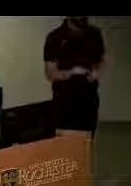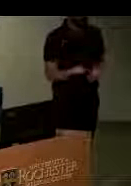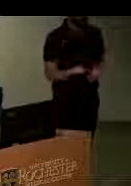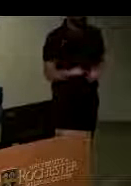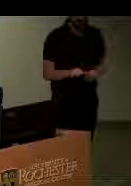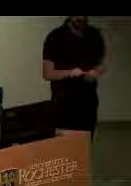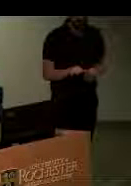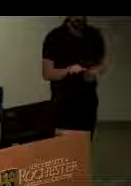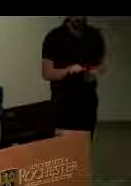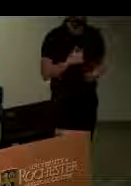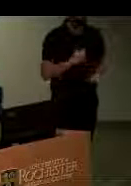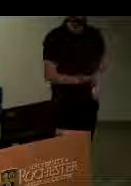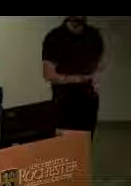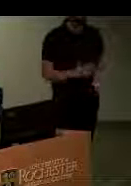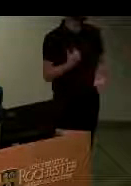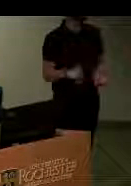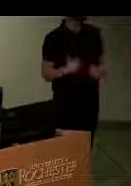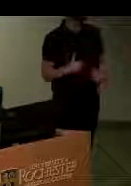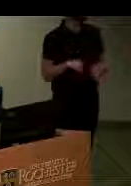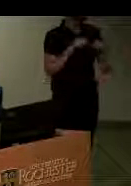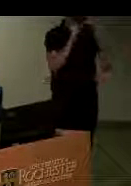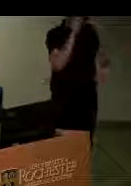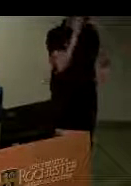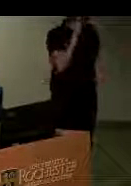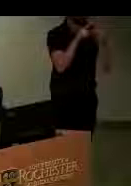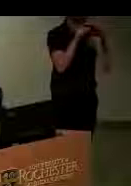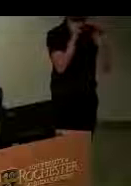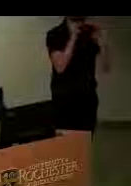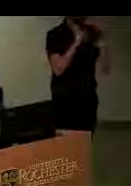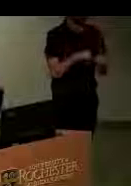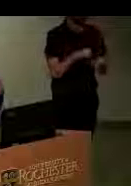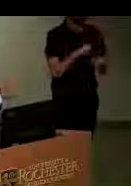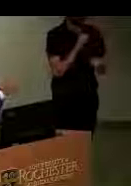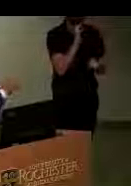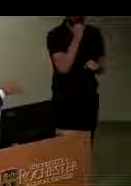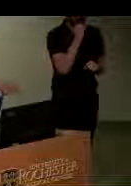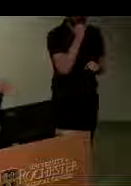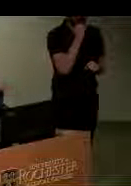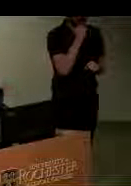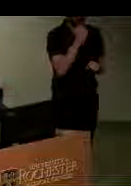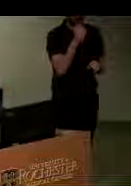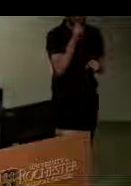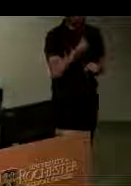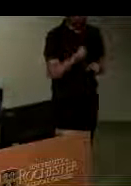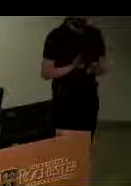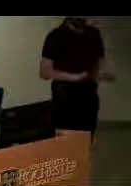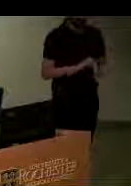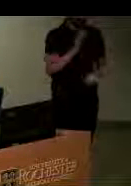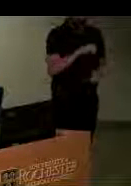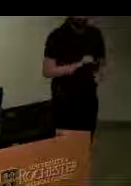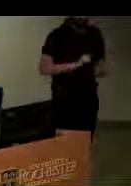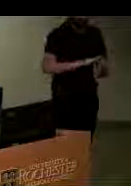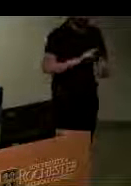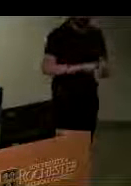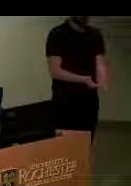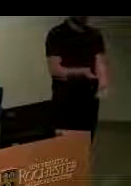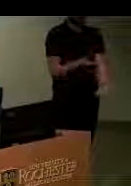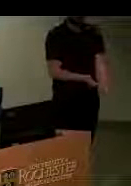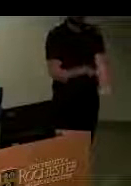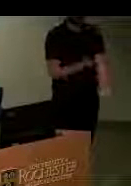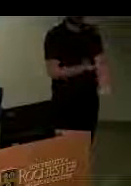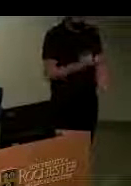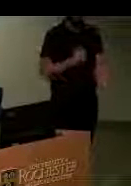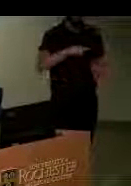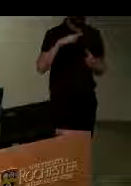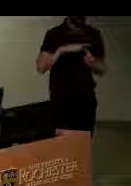And I said, wow, isn't this amazing how you can mistaken that you have to behave in this strange way to prove to people that you're